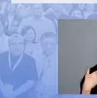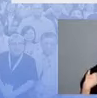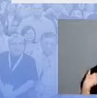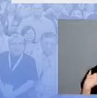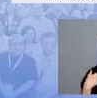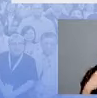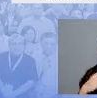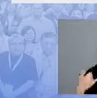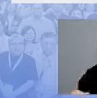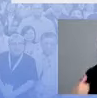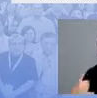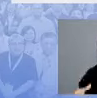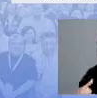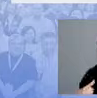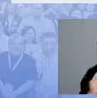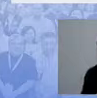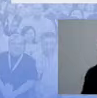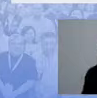indigenous community,